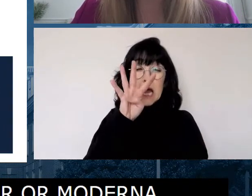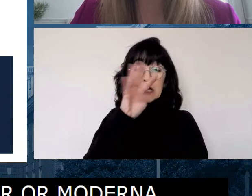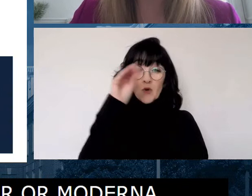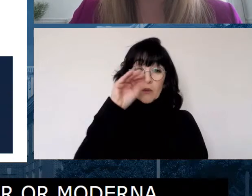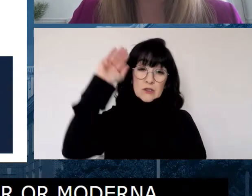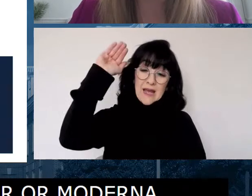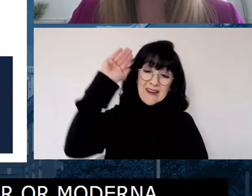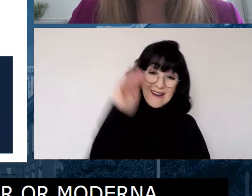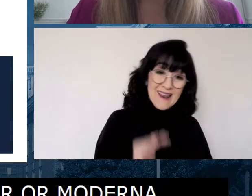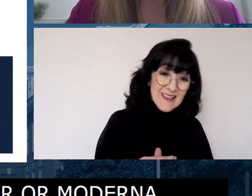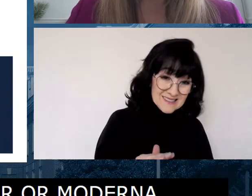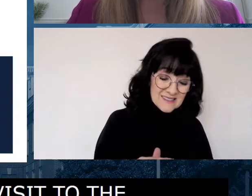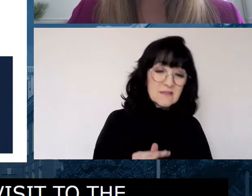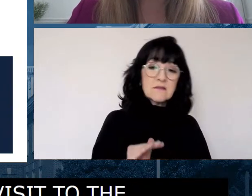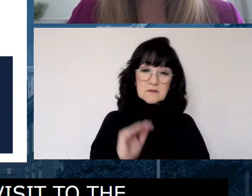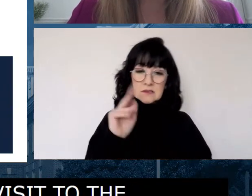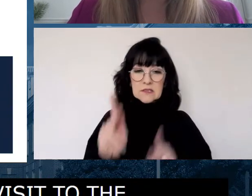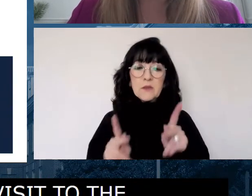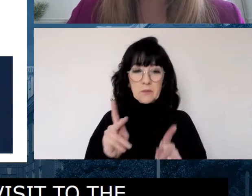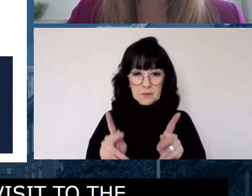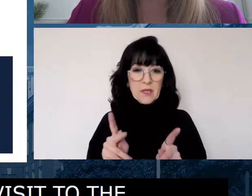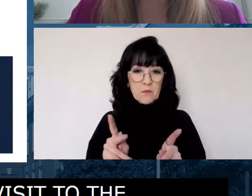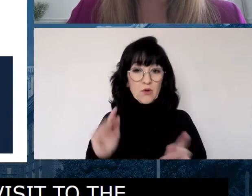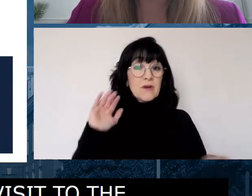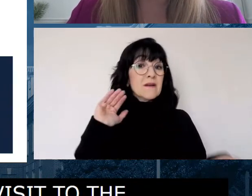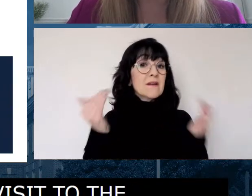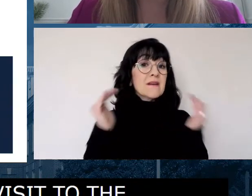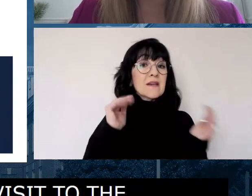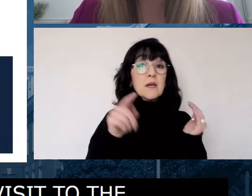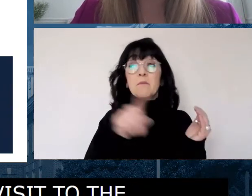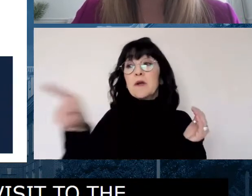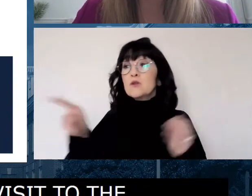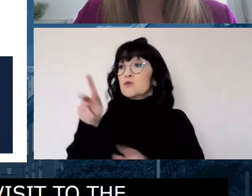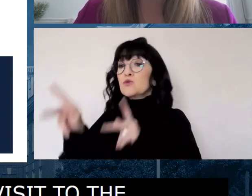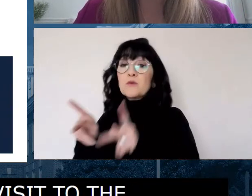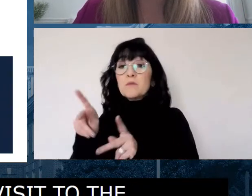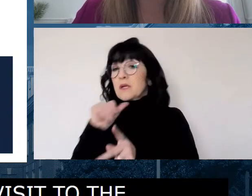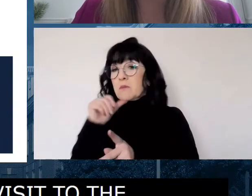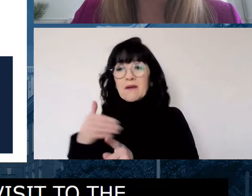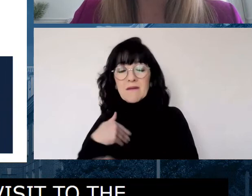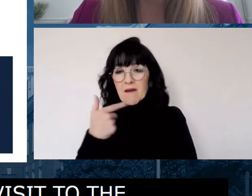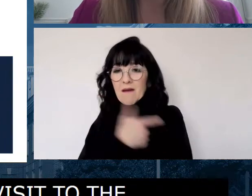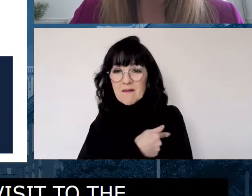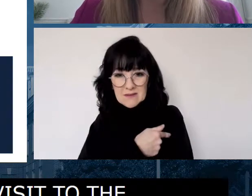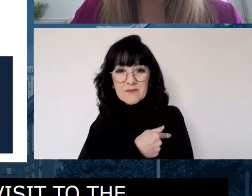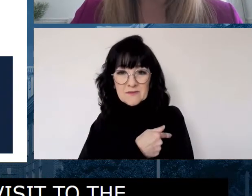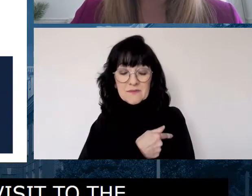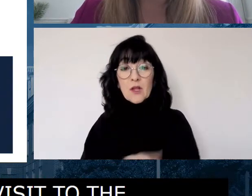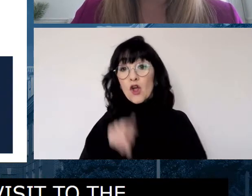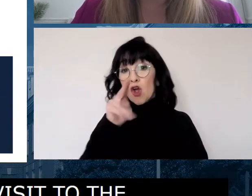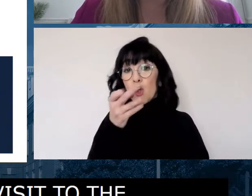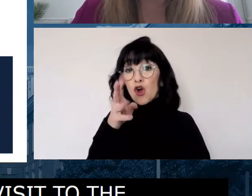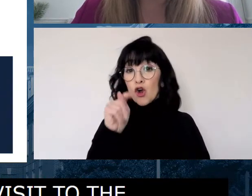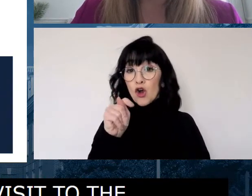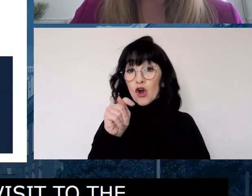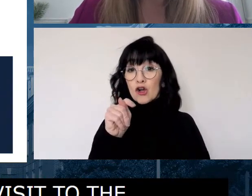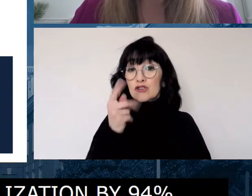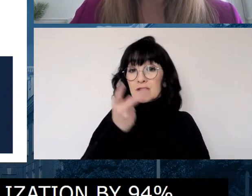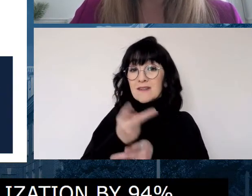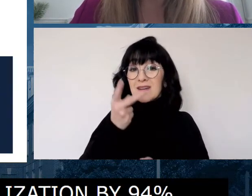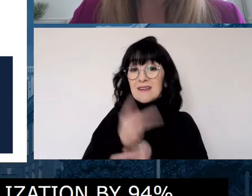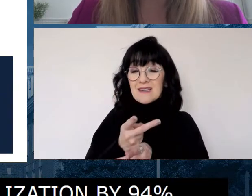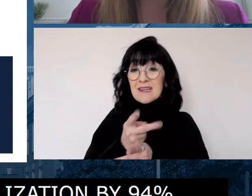to unvaccinated people, and reduces the chance of an urgent care clinic by 82%. Now, these data cover a period